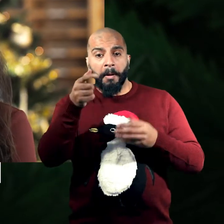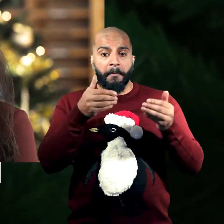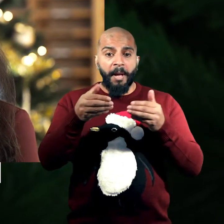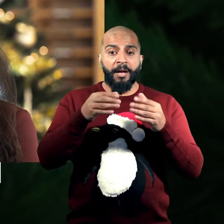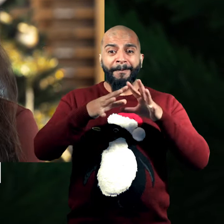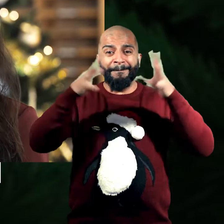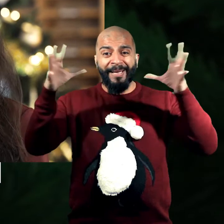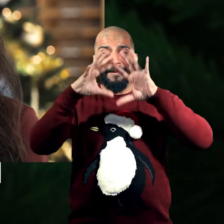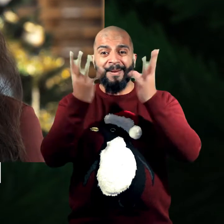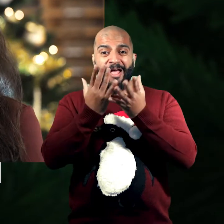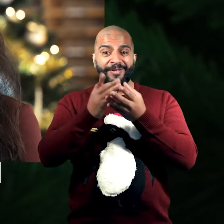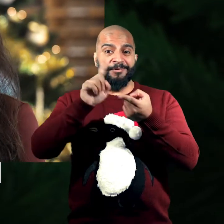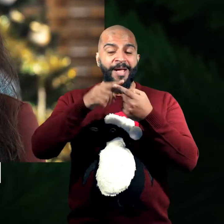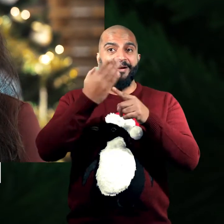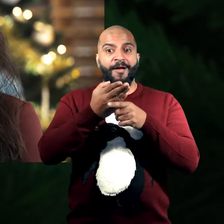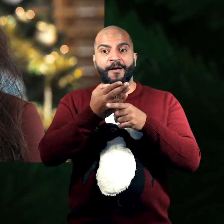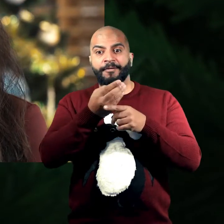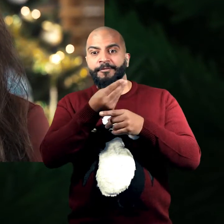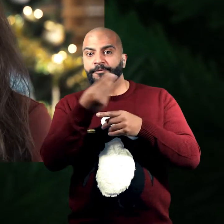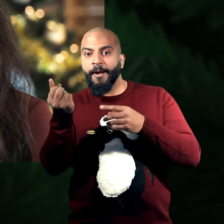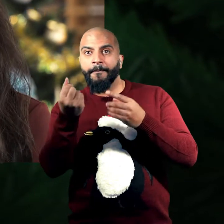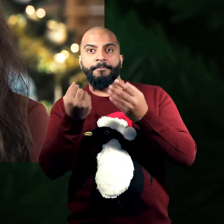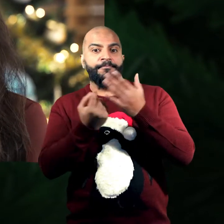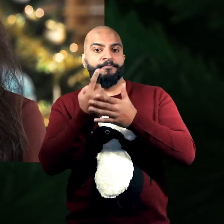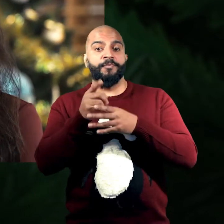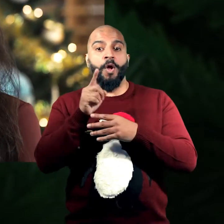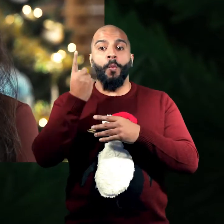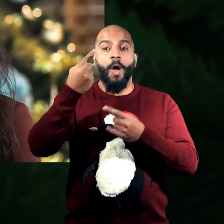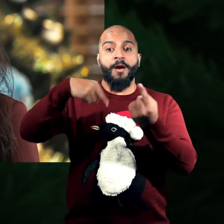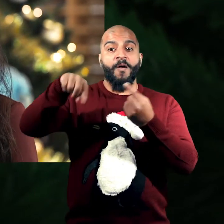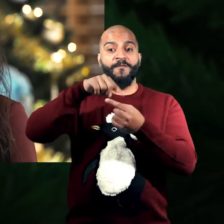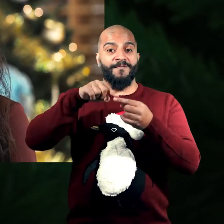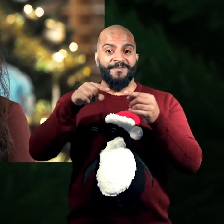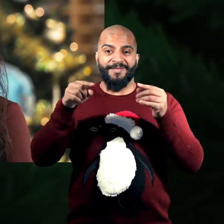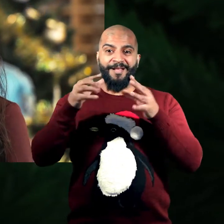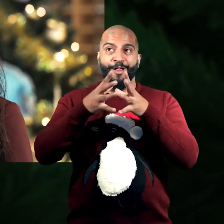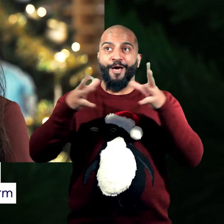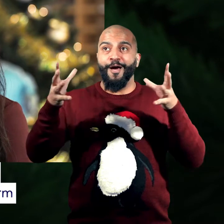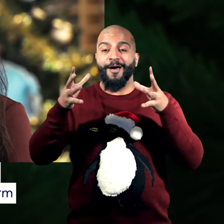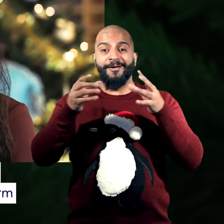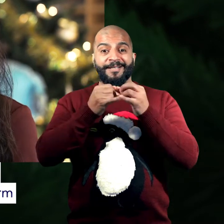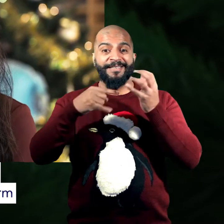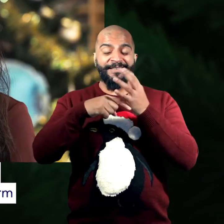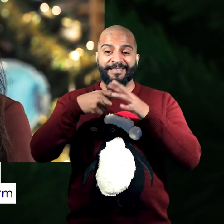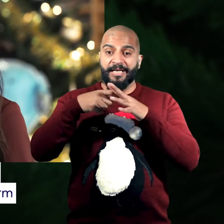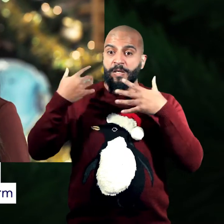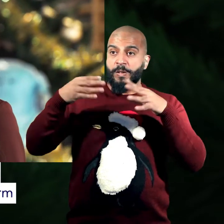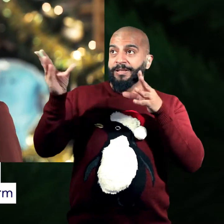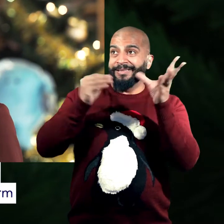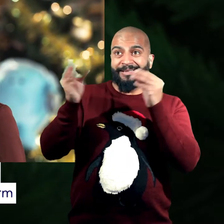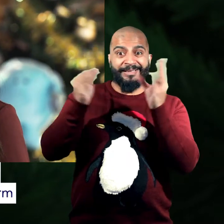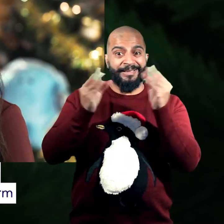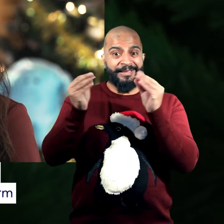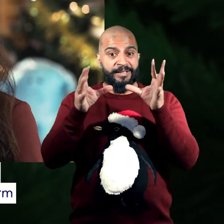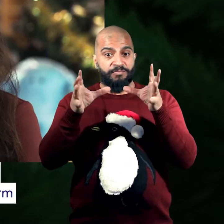a giant planet depends on a few factors. One of them is how long the disk lasts, because if the disk doesn't last